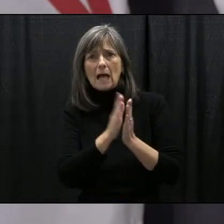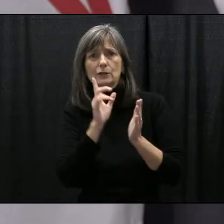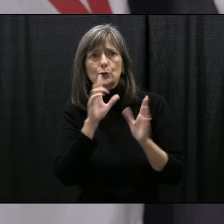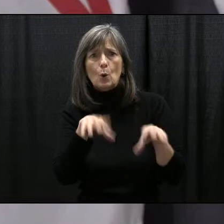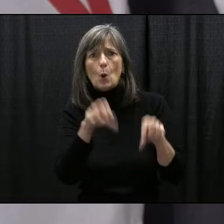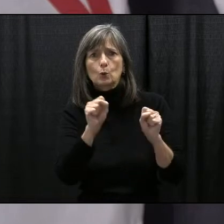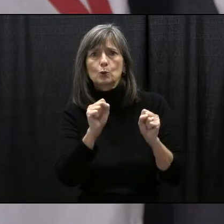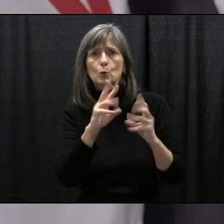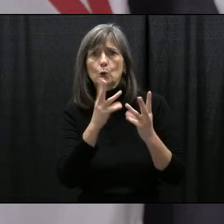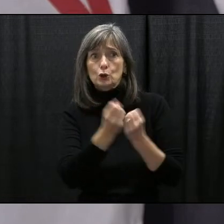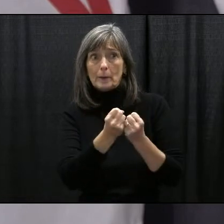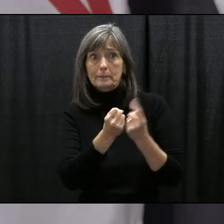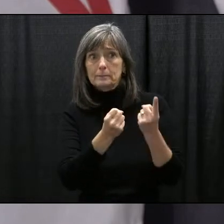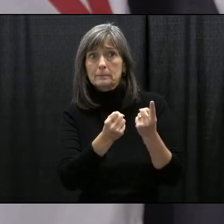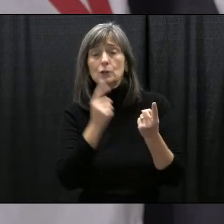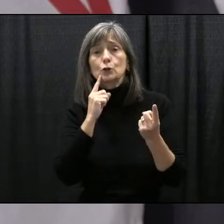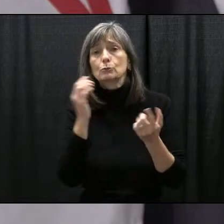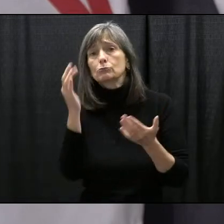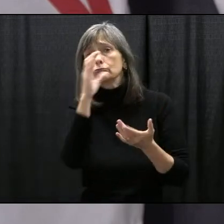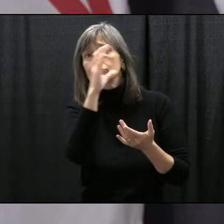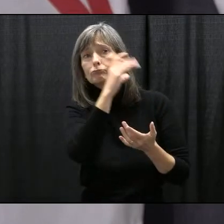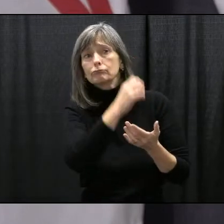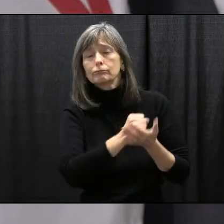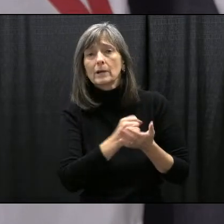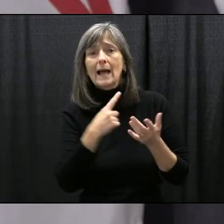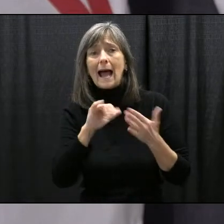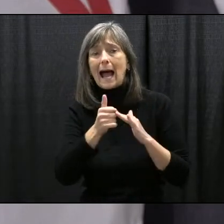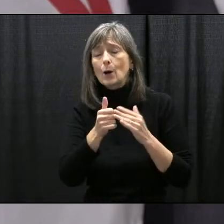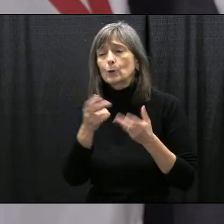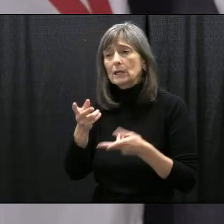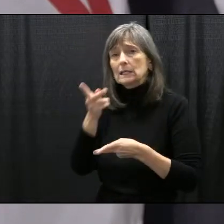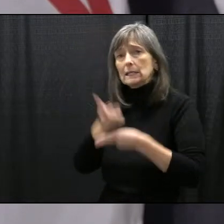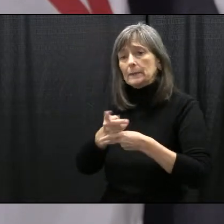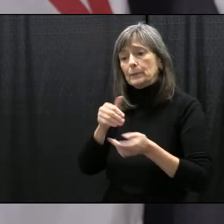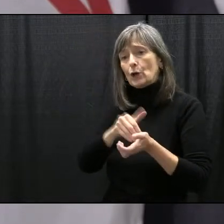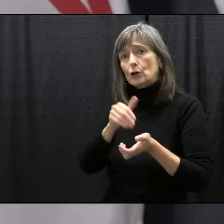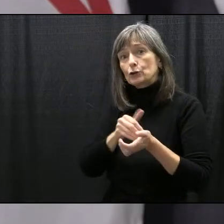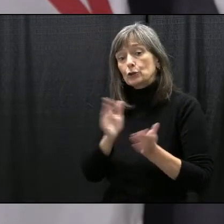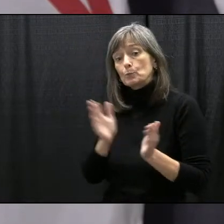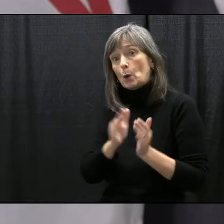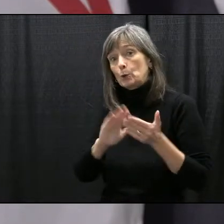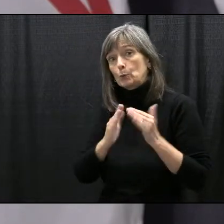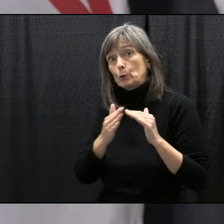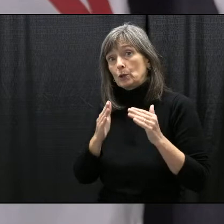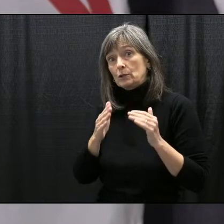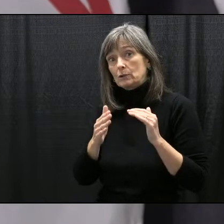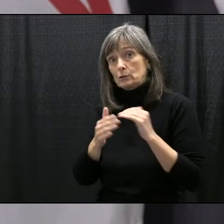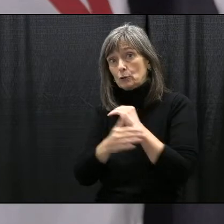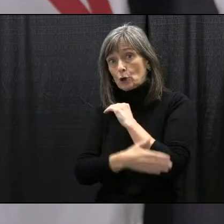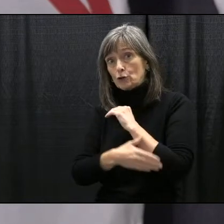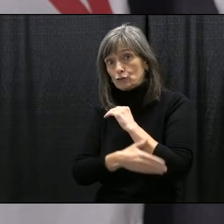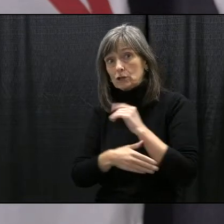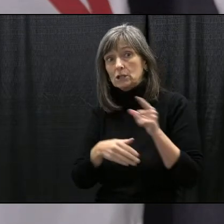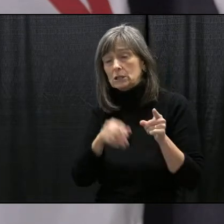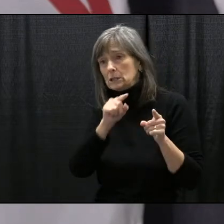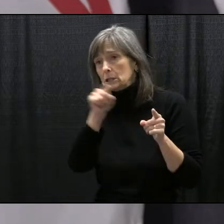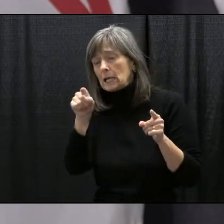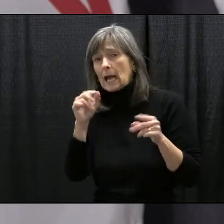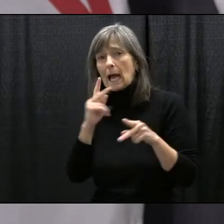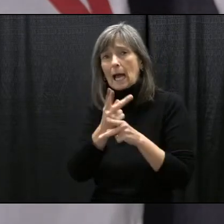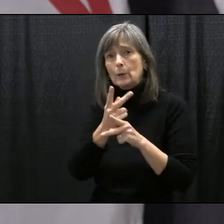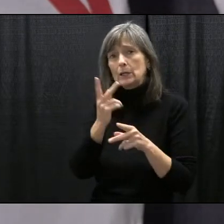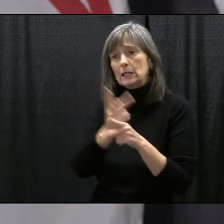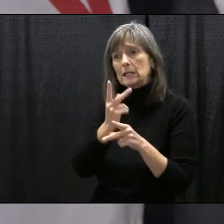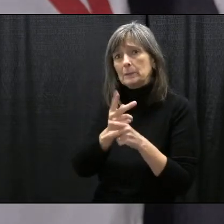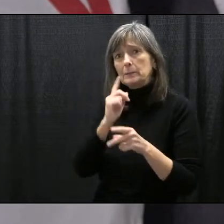recommendations for improving recruitment and retention strategies in rural Newfoundland and Labrador. And again, I'd like to thank